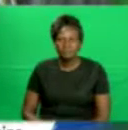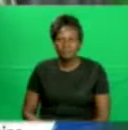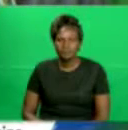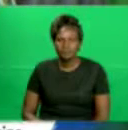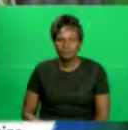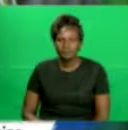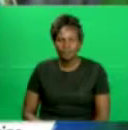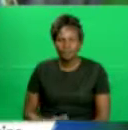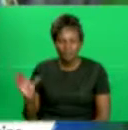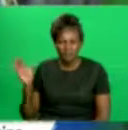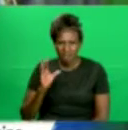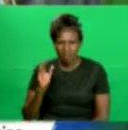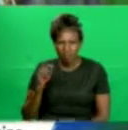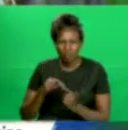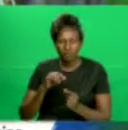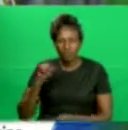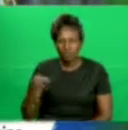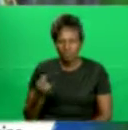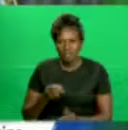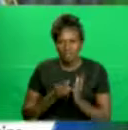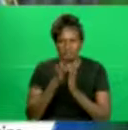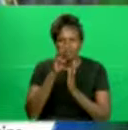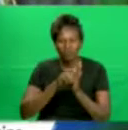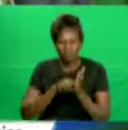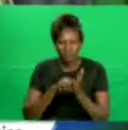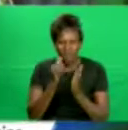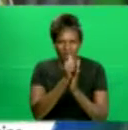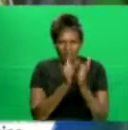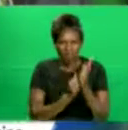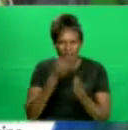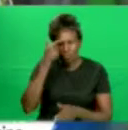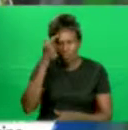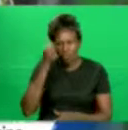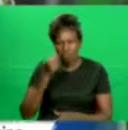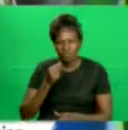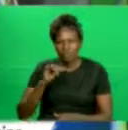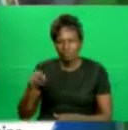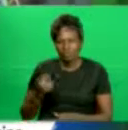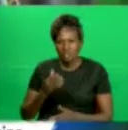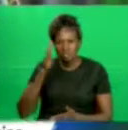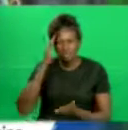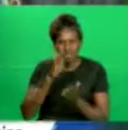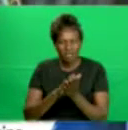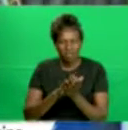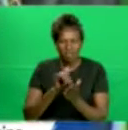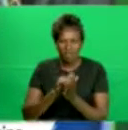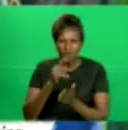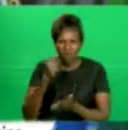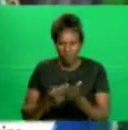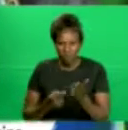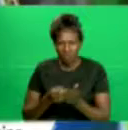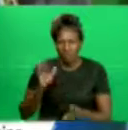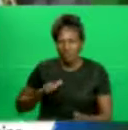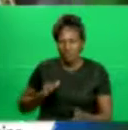It is central to Jubilee's development agenda because Jubilee believes that the empowerment of